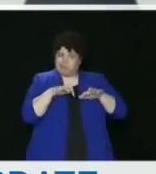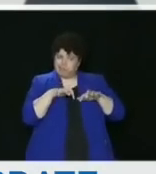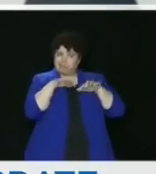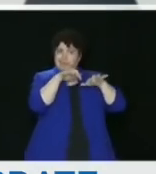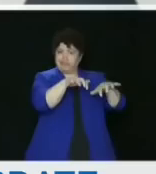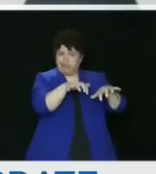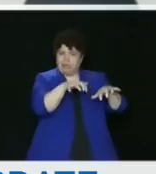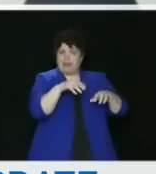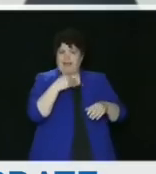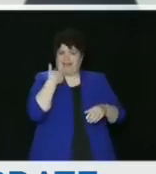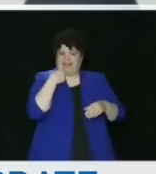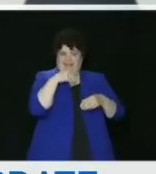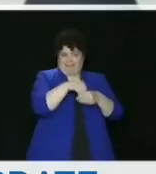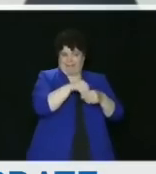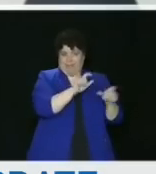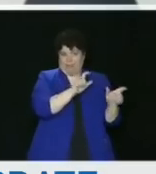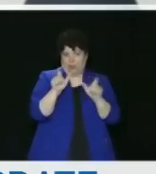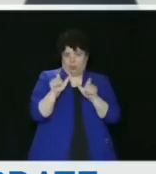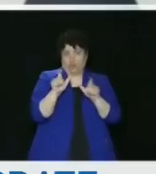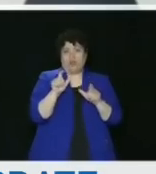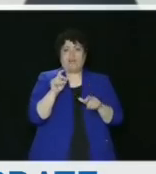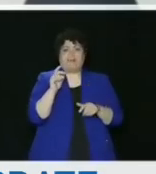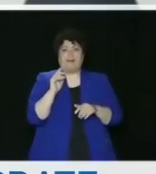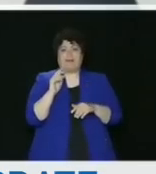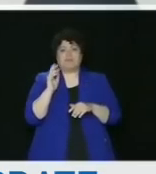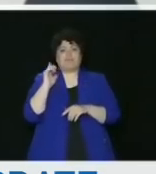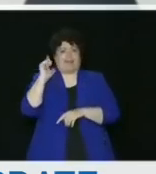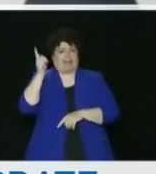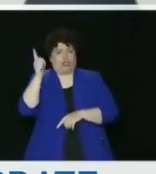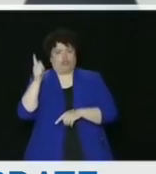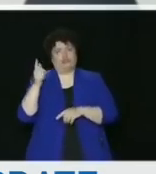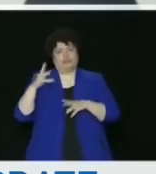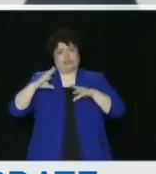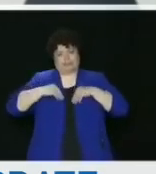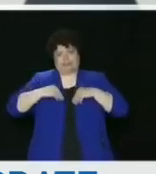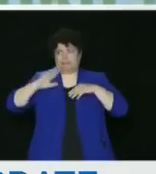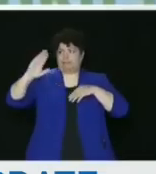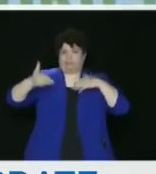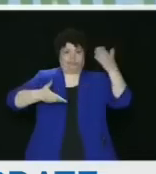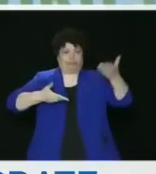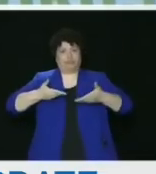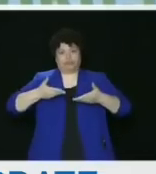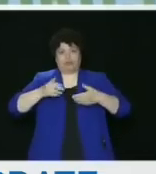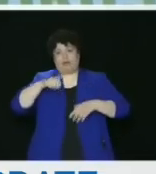opening to all countries at once? Is that clear?